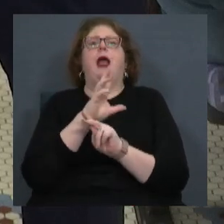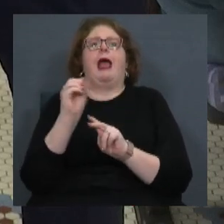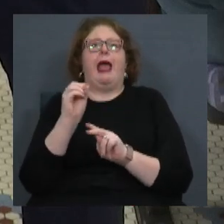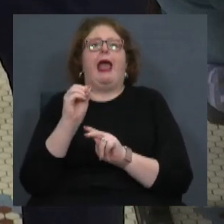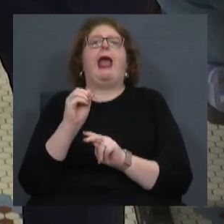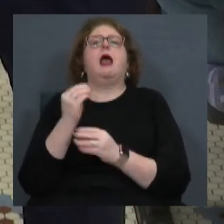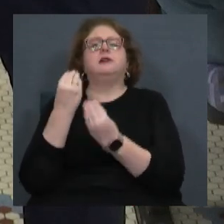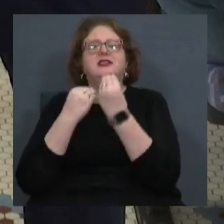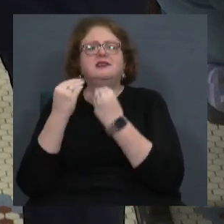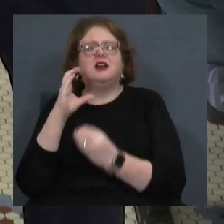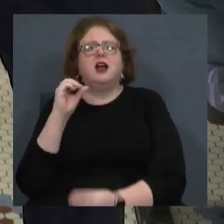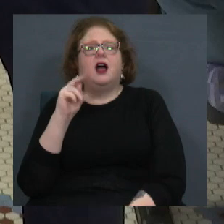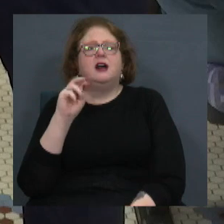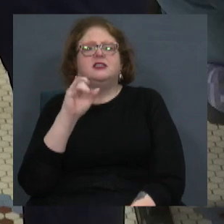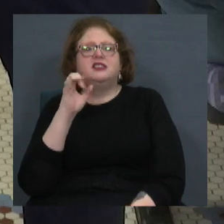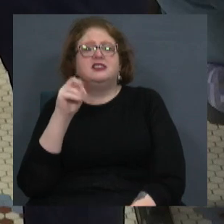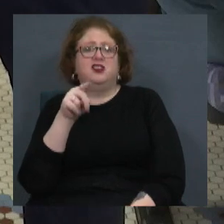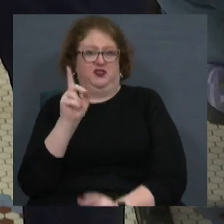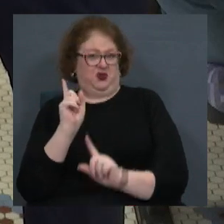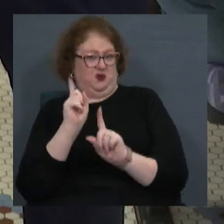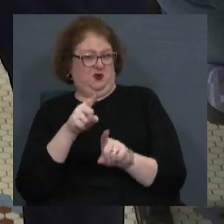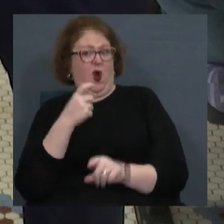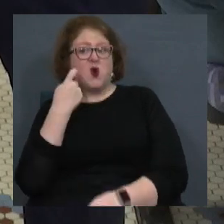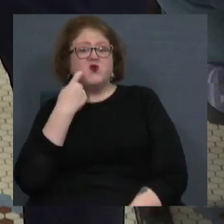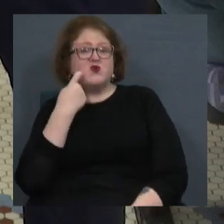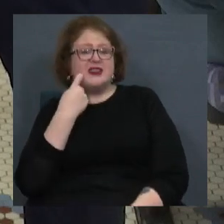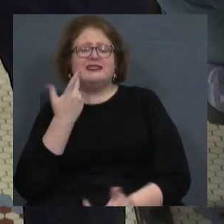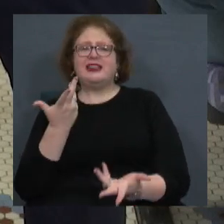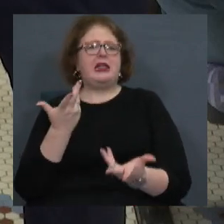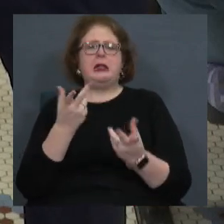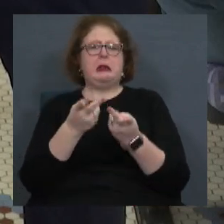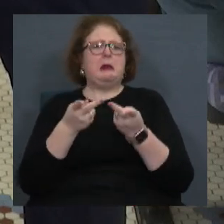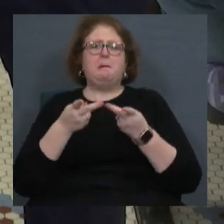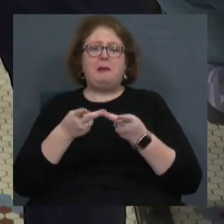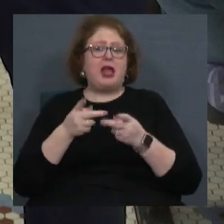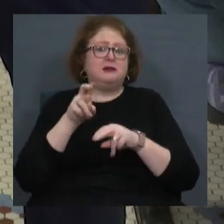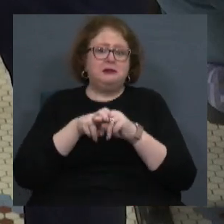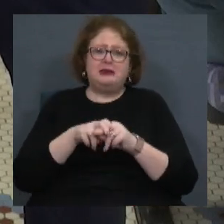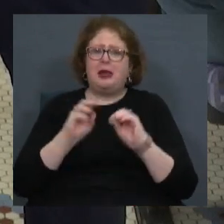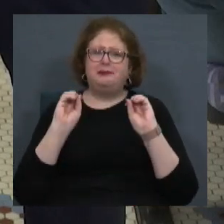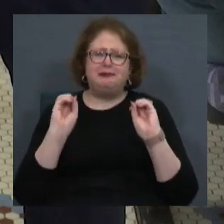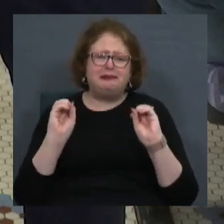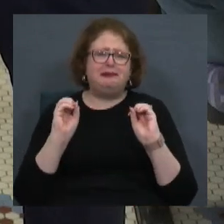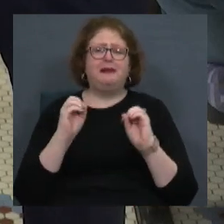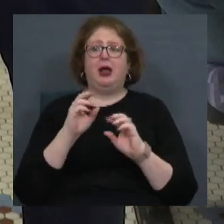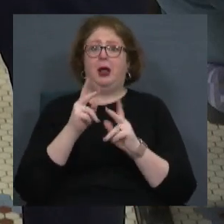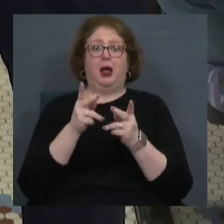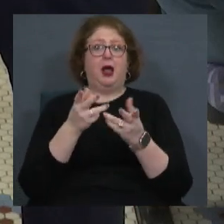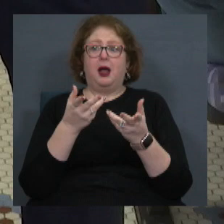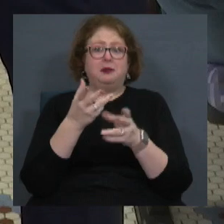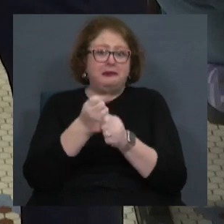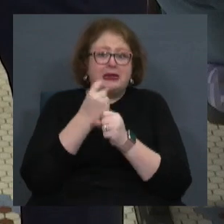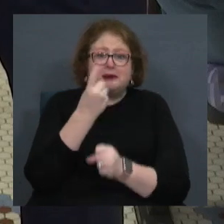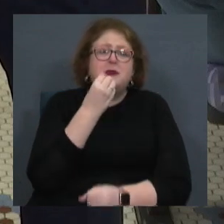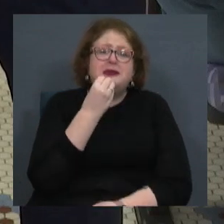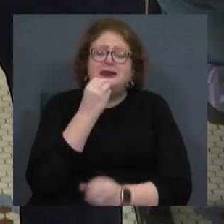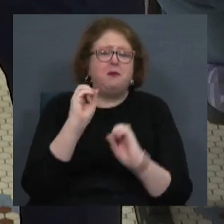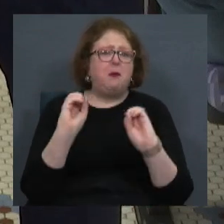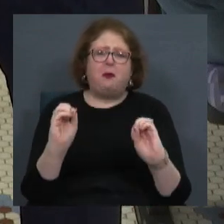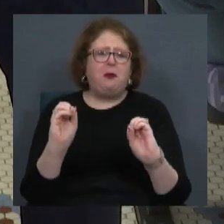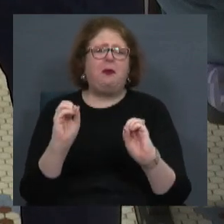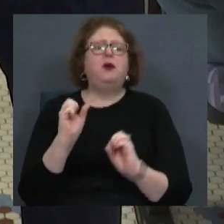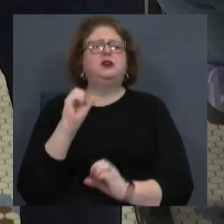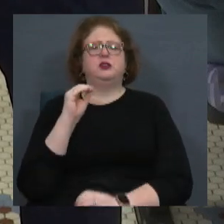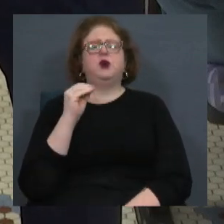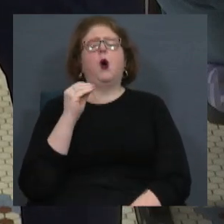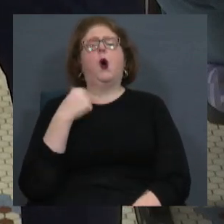time, you see that people have no place to eat, people have no place to sit. So to Commissioner Walker's point, part of the conversation now is the timing